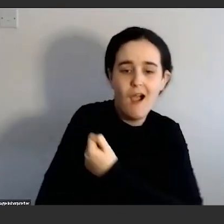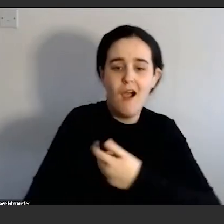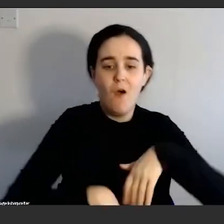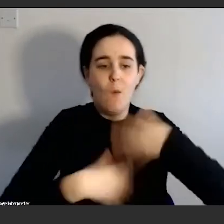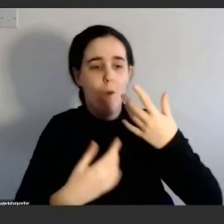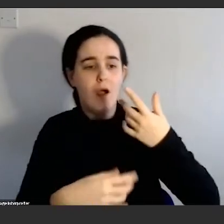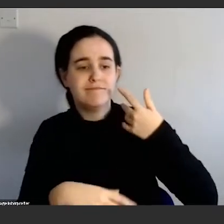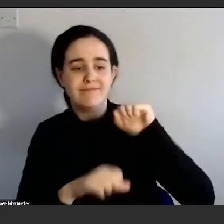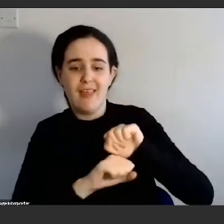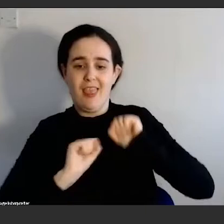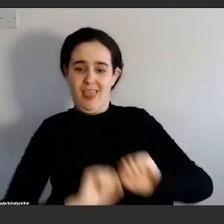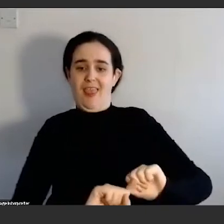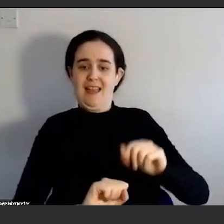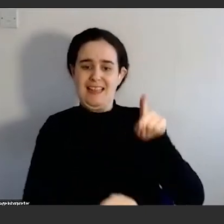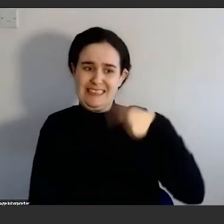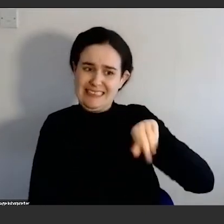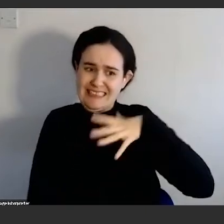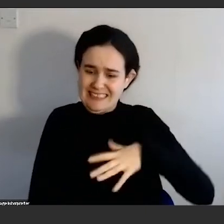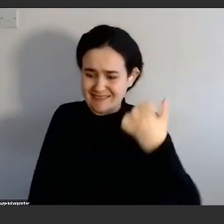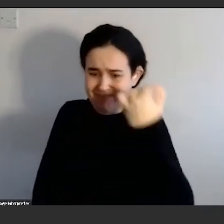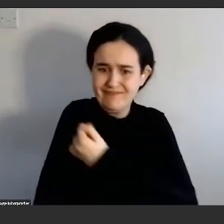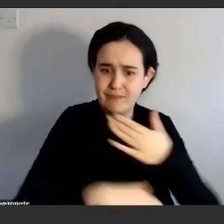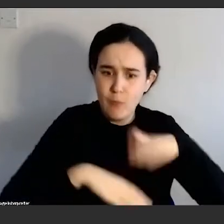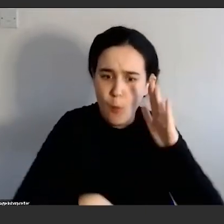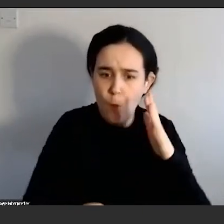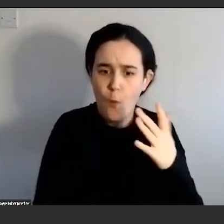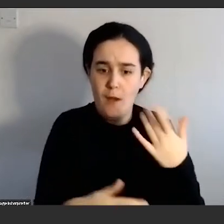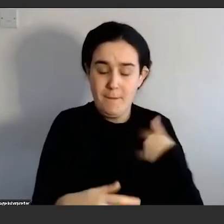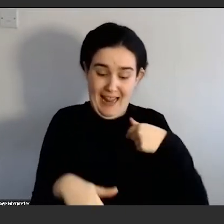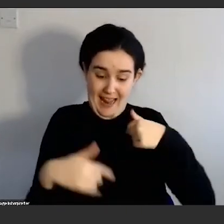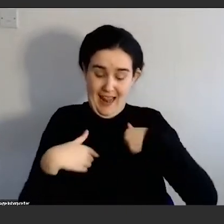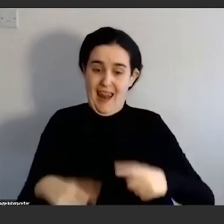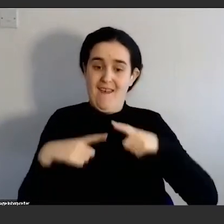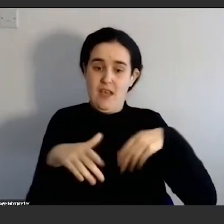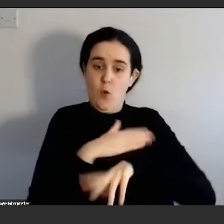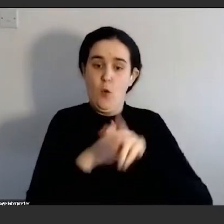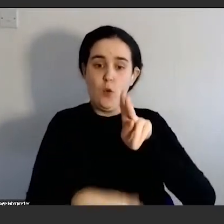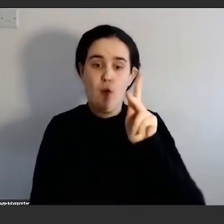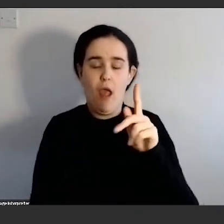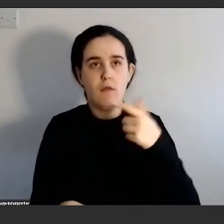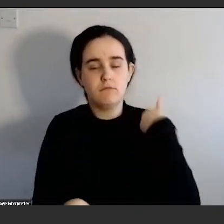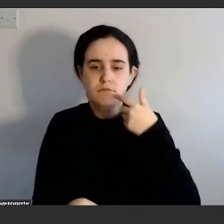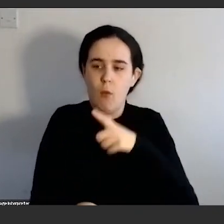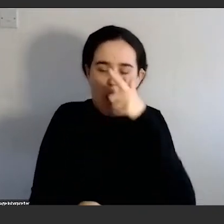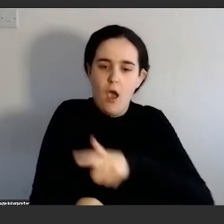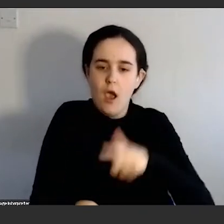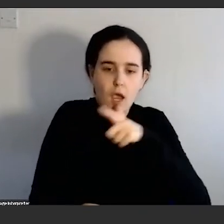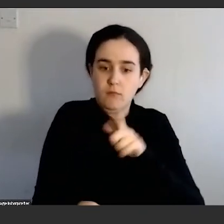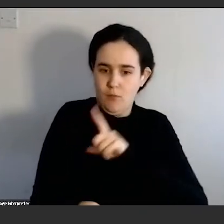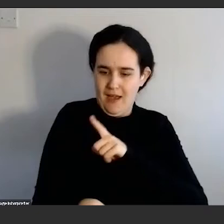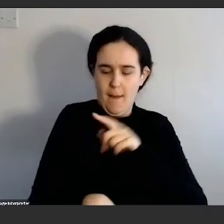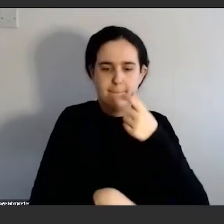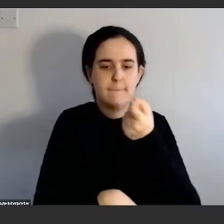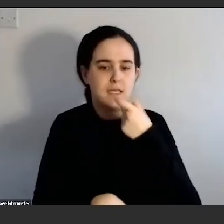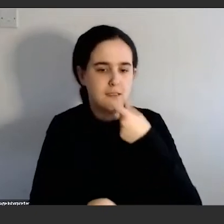health system. And I've had my three booster vaccinations, my flu vaccinations. And of course, you can see I'm a